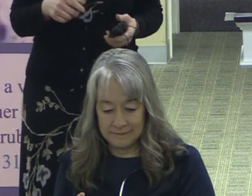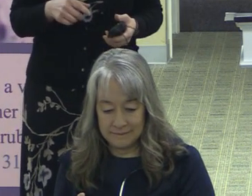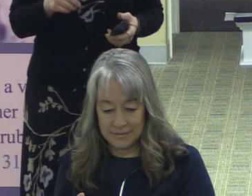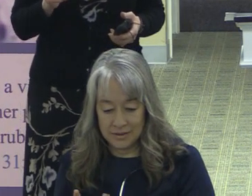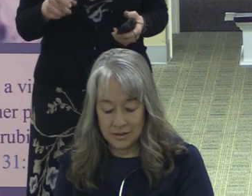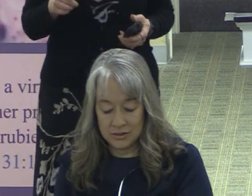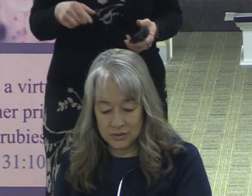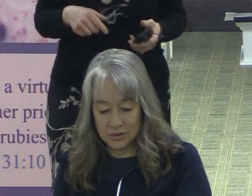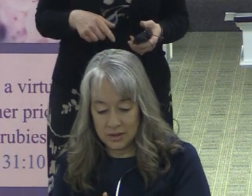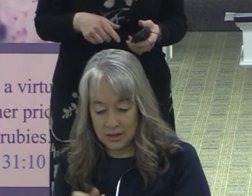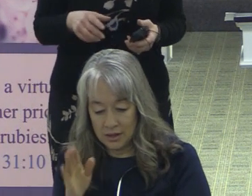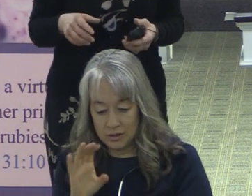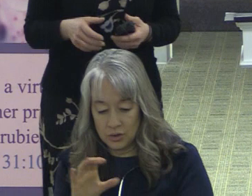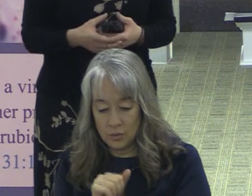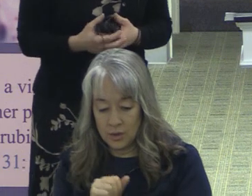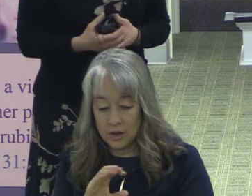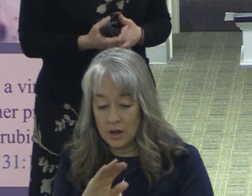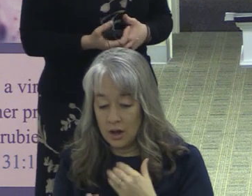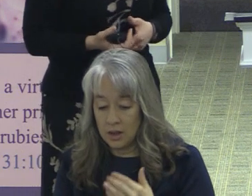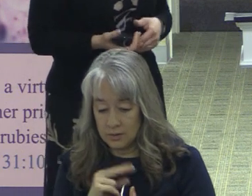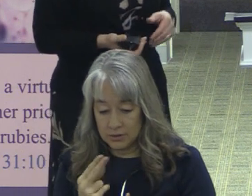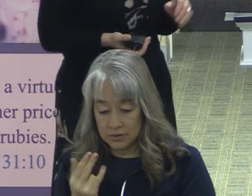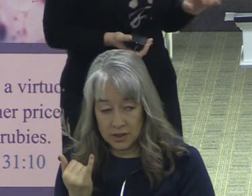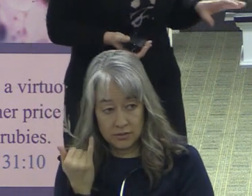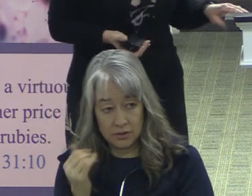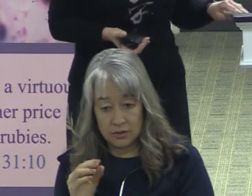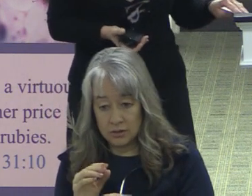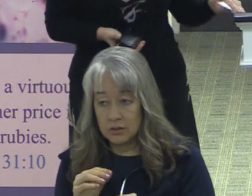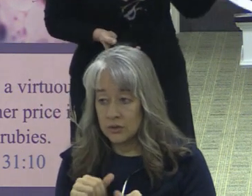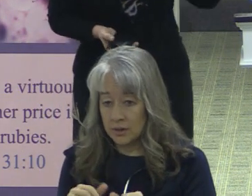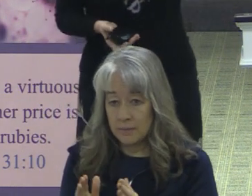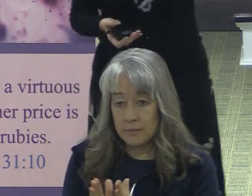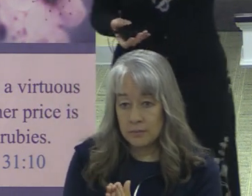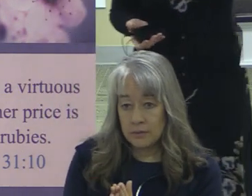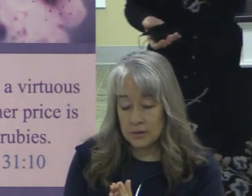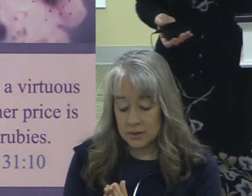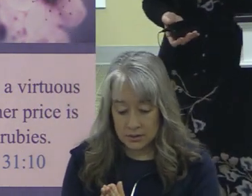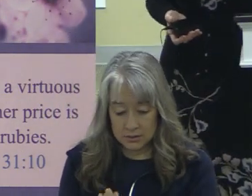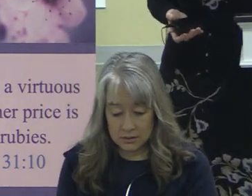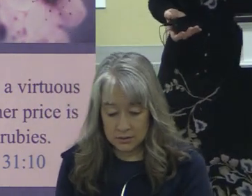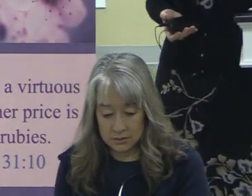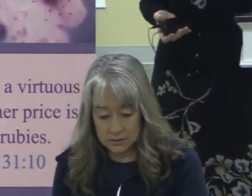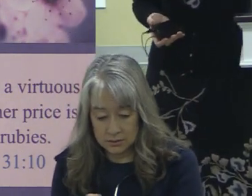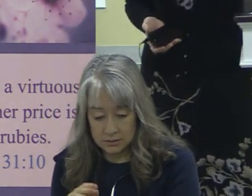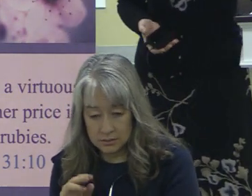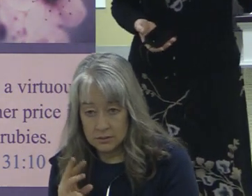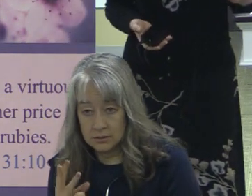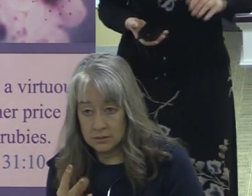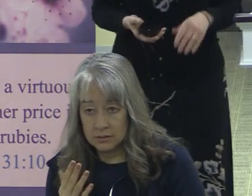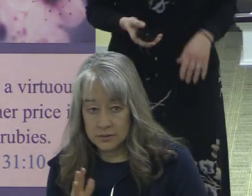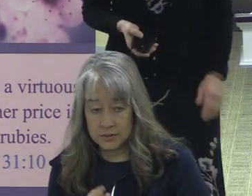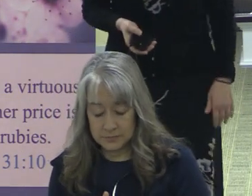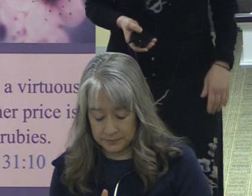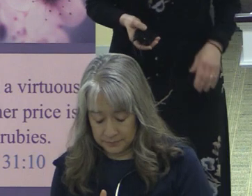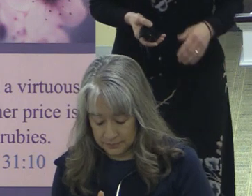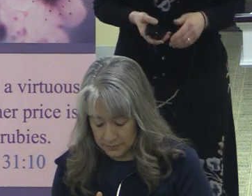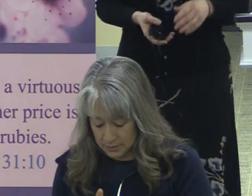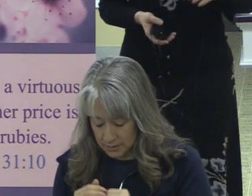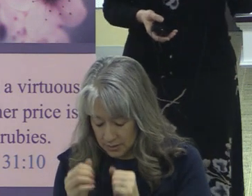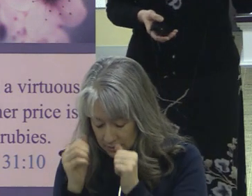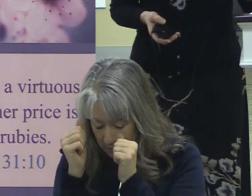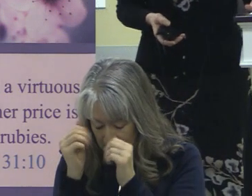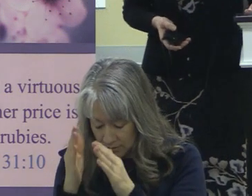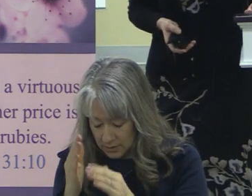but also that God will do a work in all of us. So if we can go ahead and pray, and we'll move forward. Dear